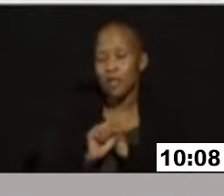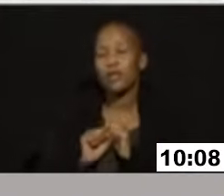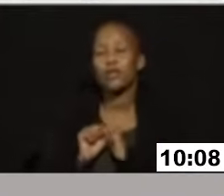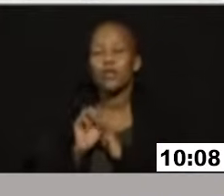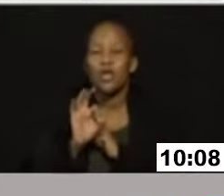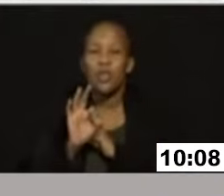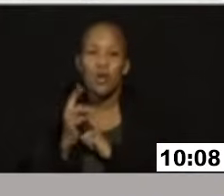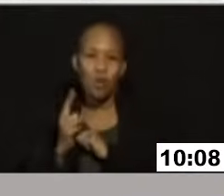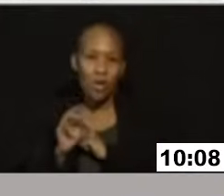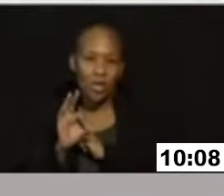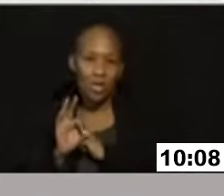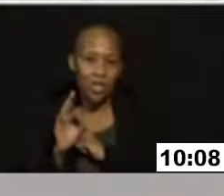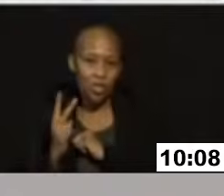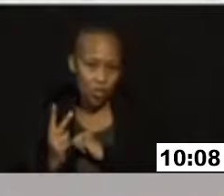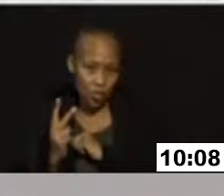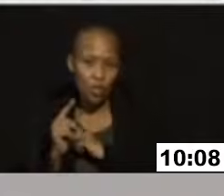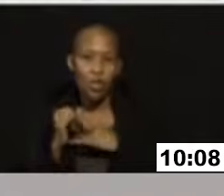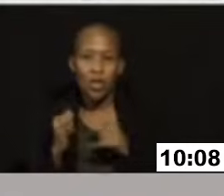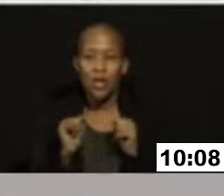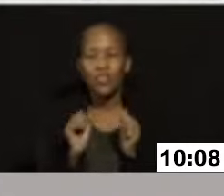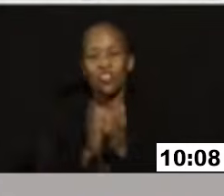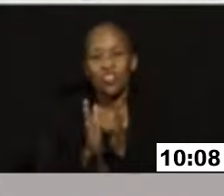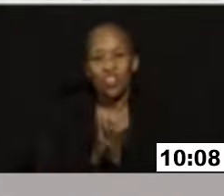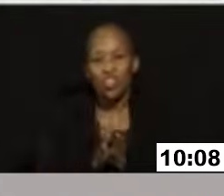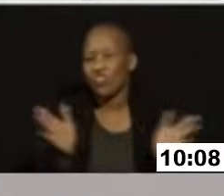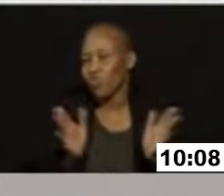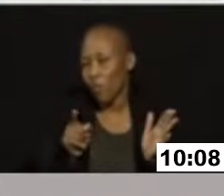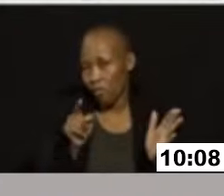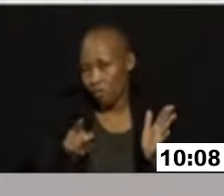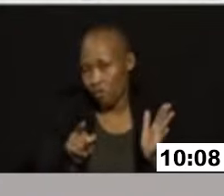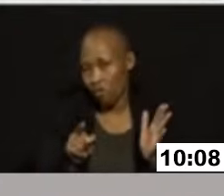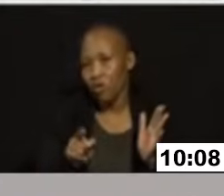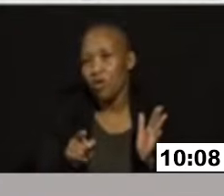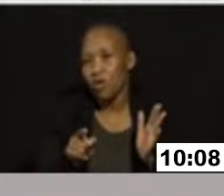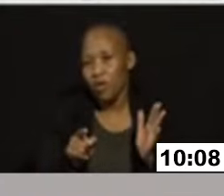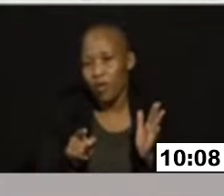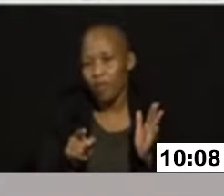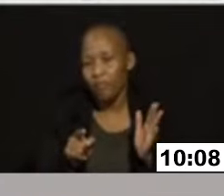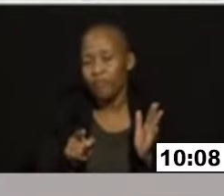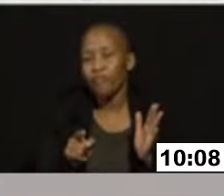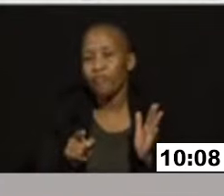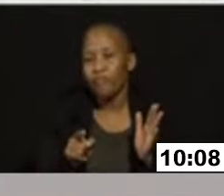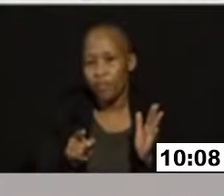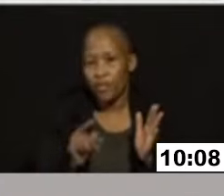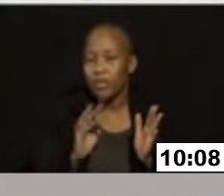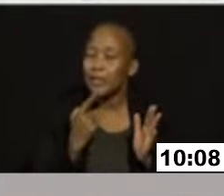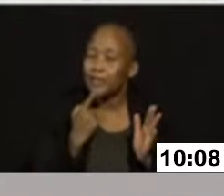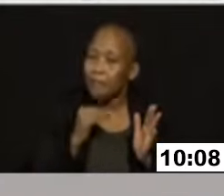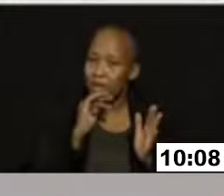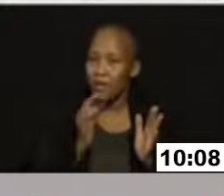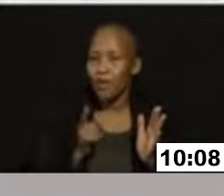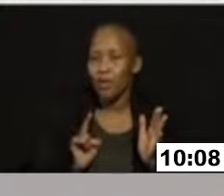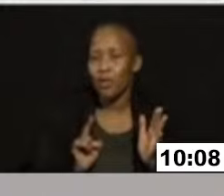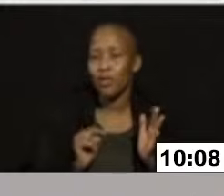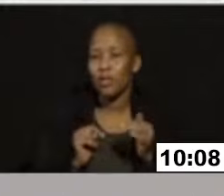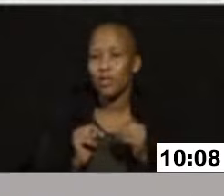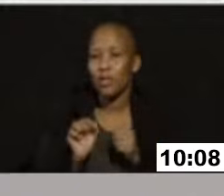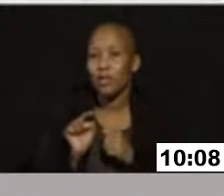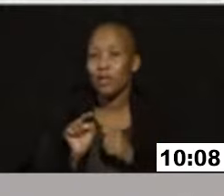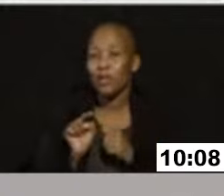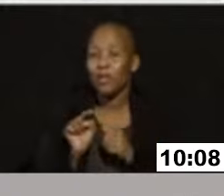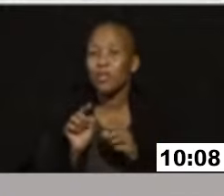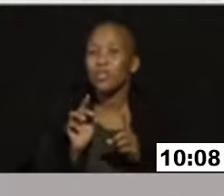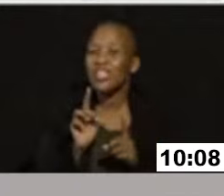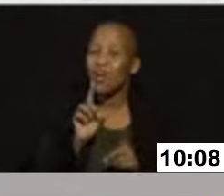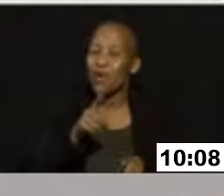set the general regime, and that is essentially that save where you direct to the